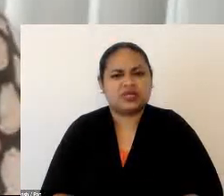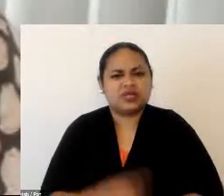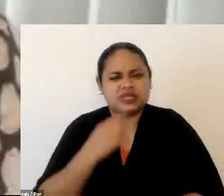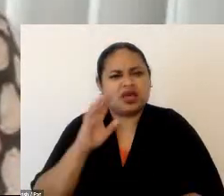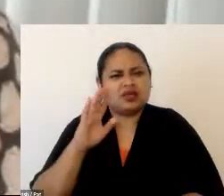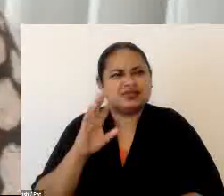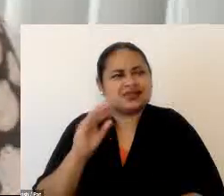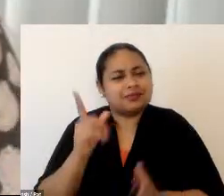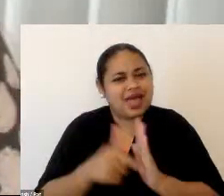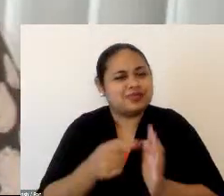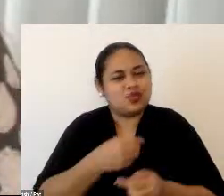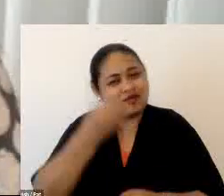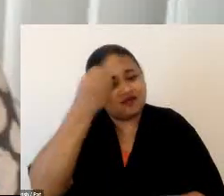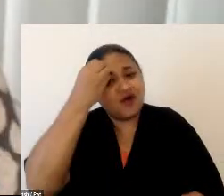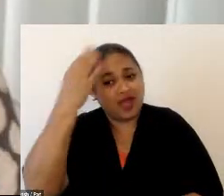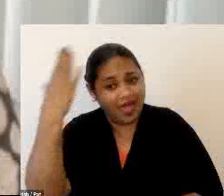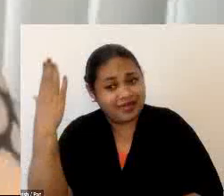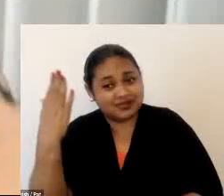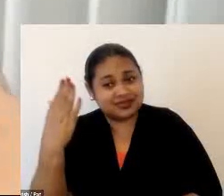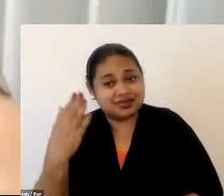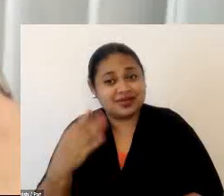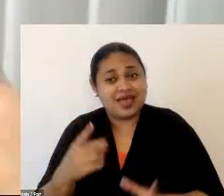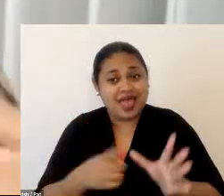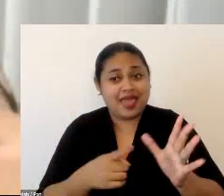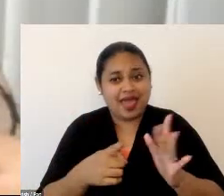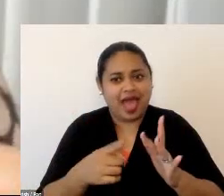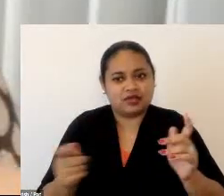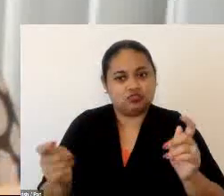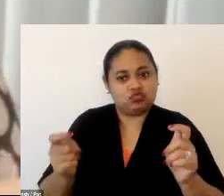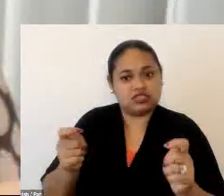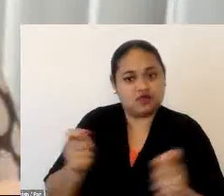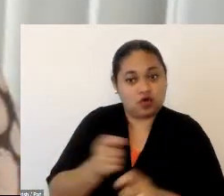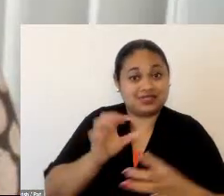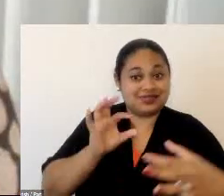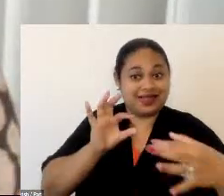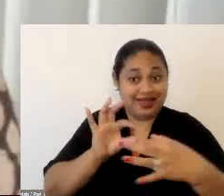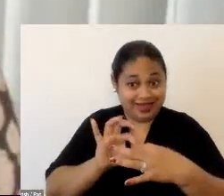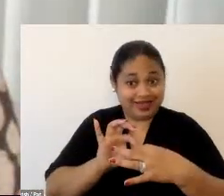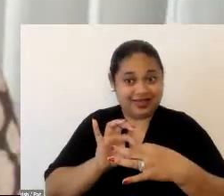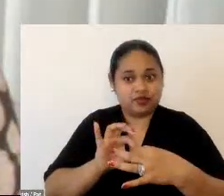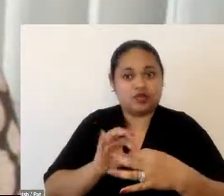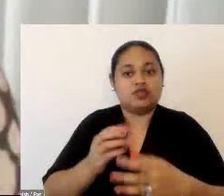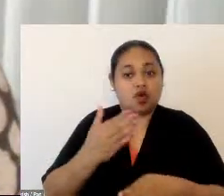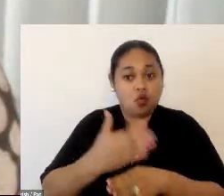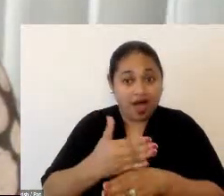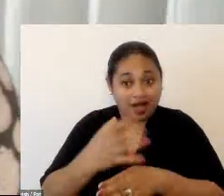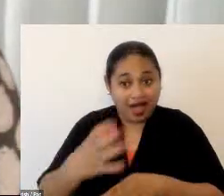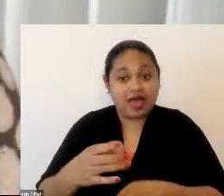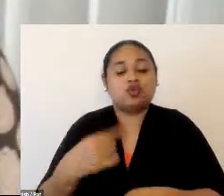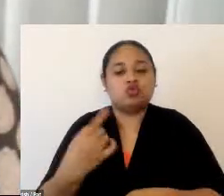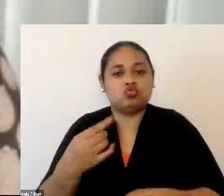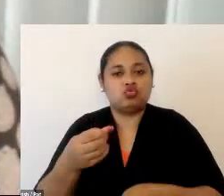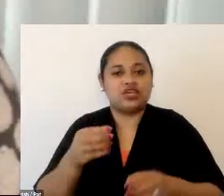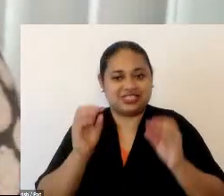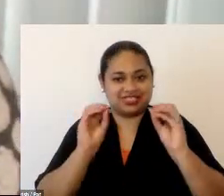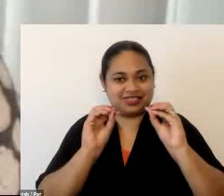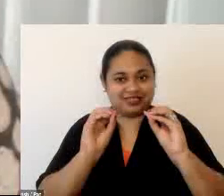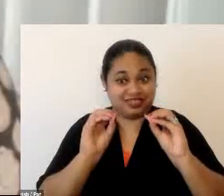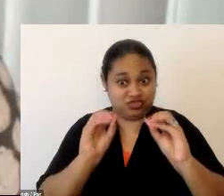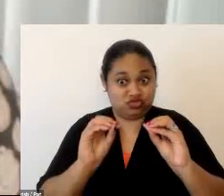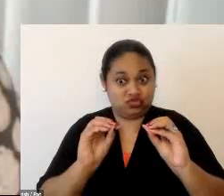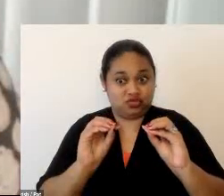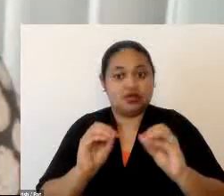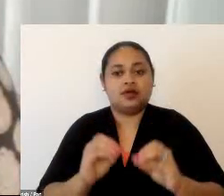forget that AI also transforms the link between the warfare and surveillance practices that I was saying earlier. You know, the use of